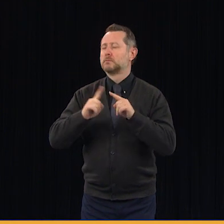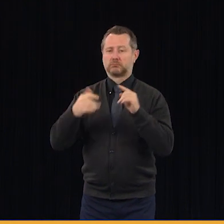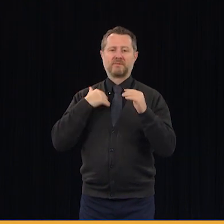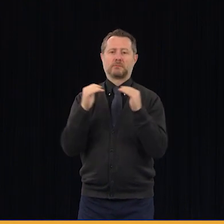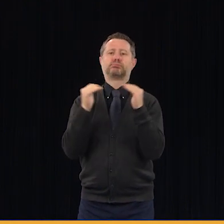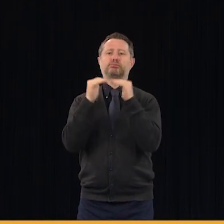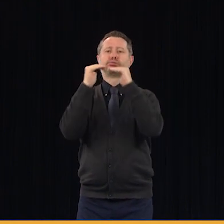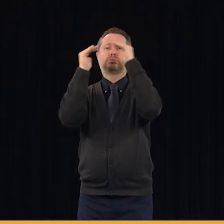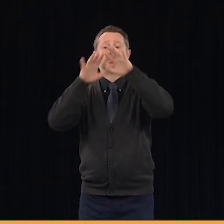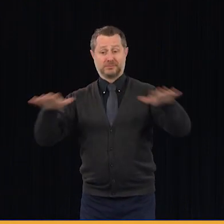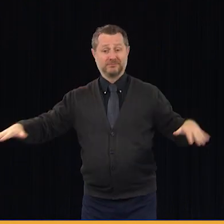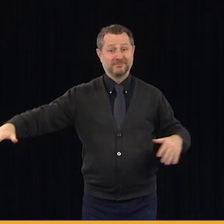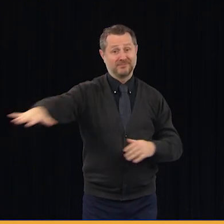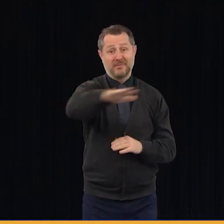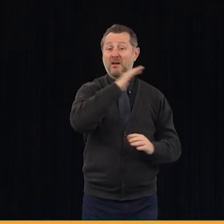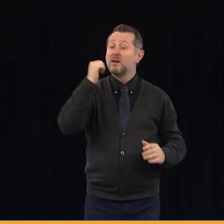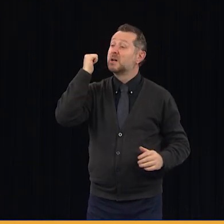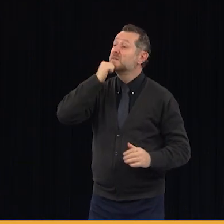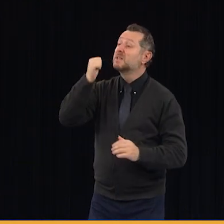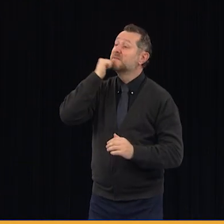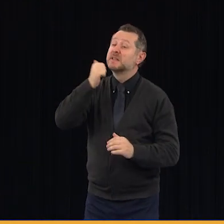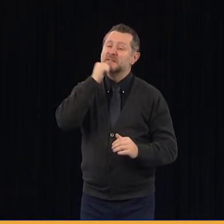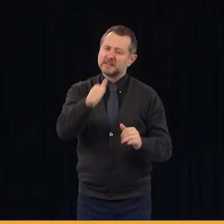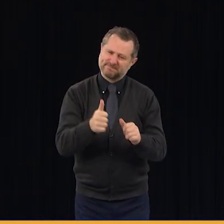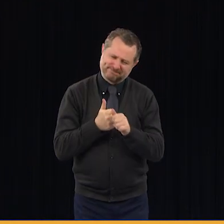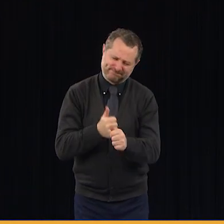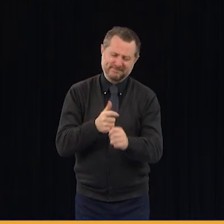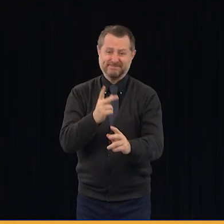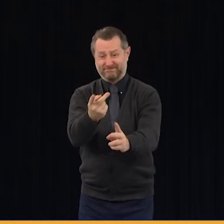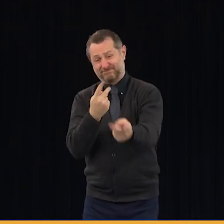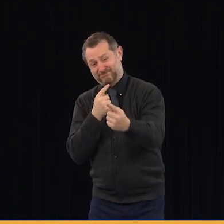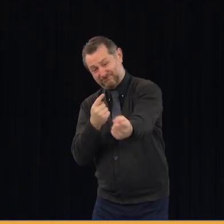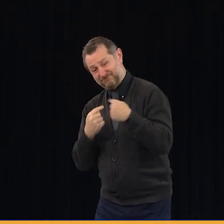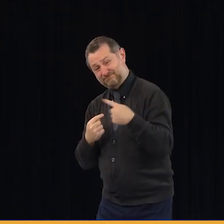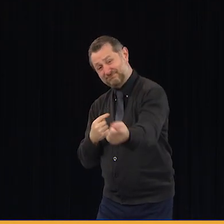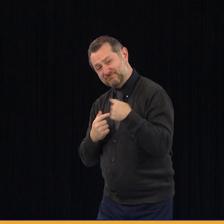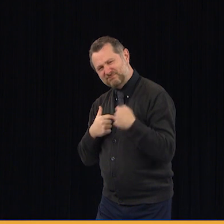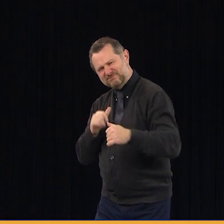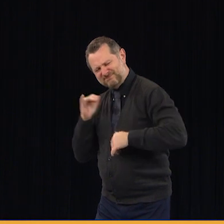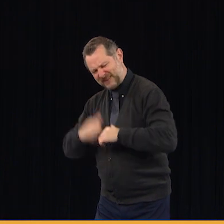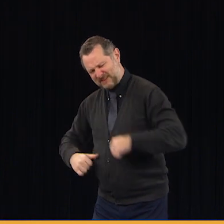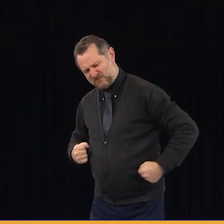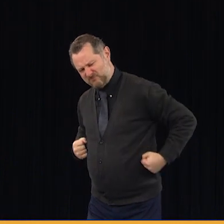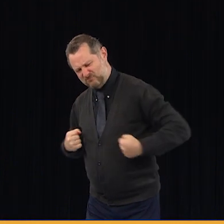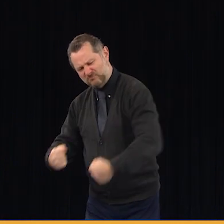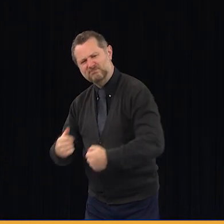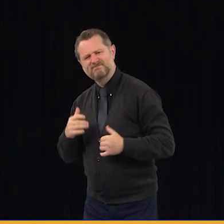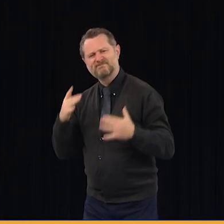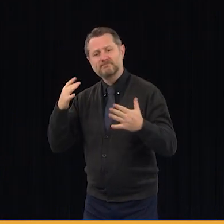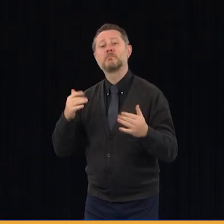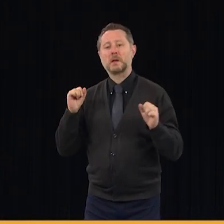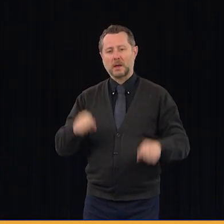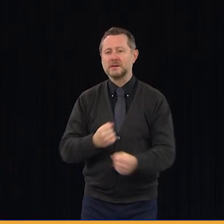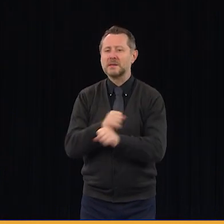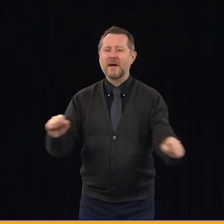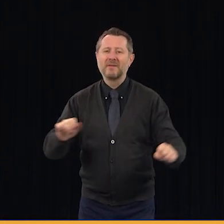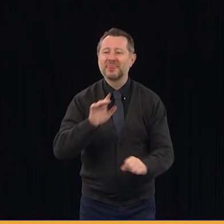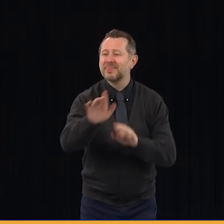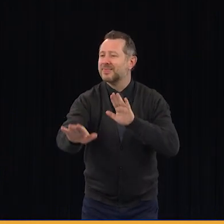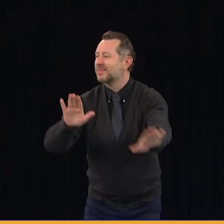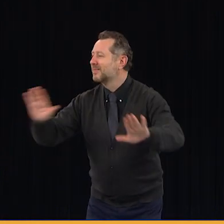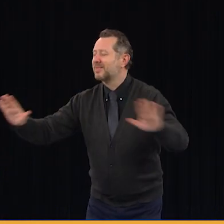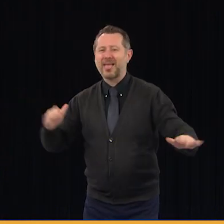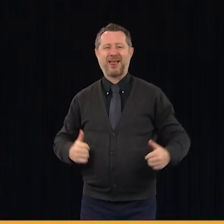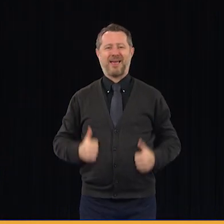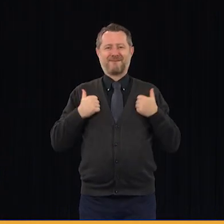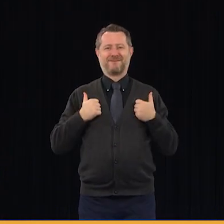every day that we are New York tough, we are actually saving lives. And don't underestimate this